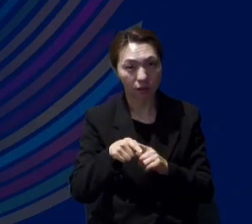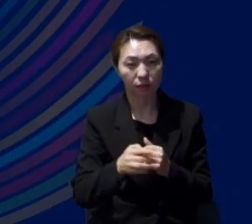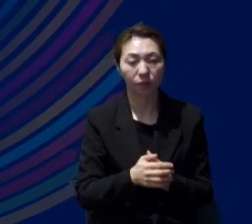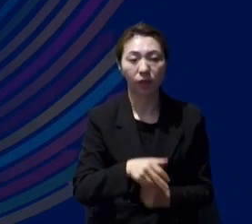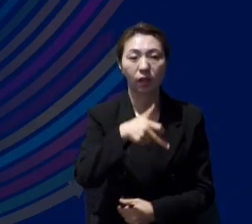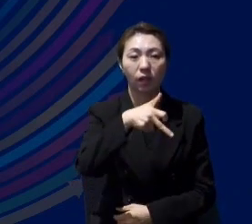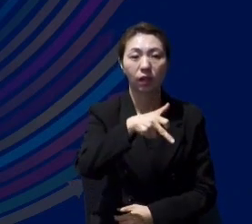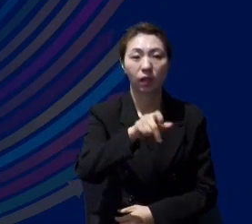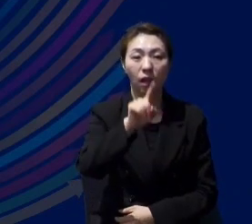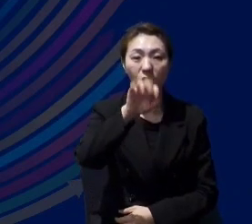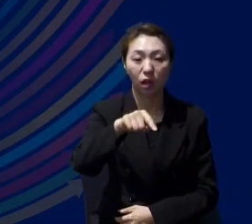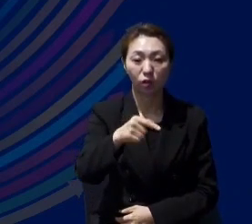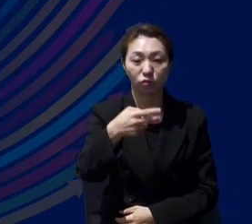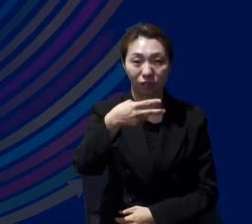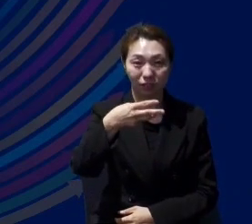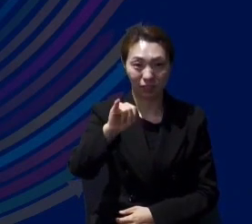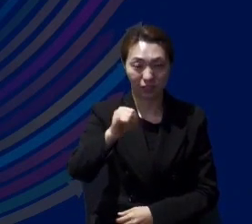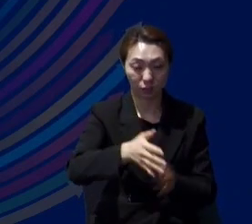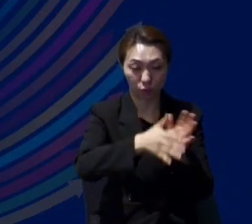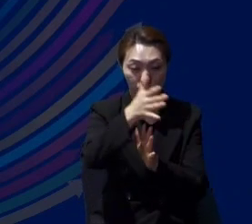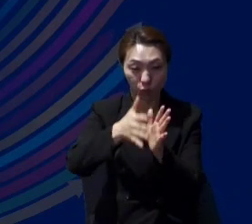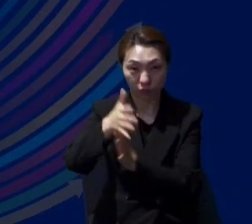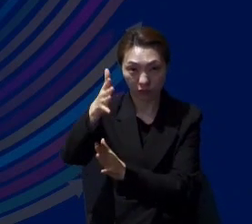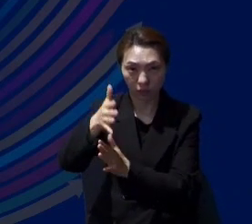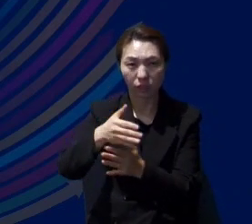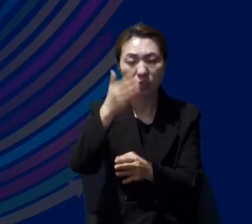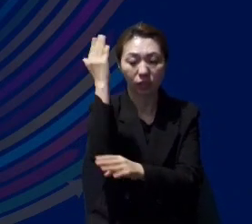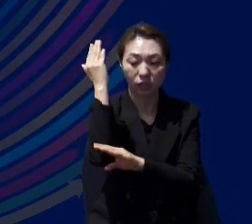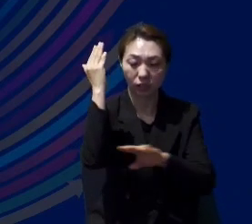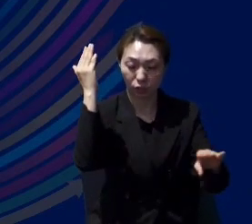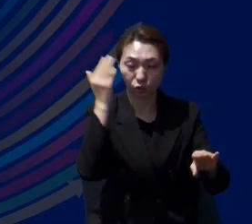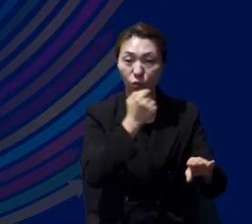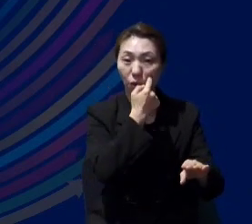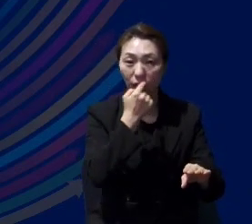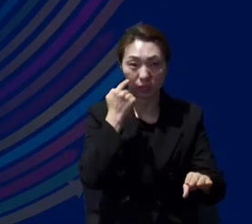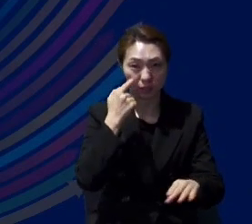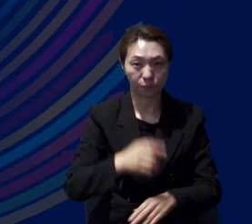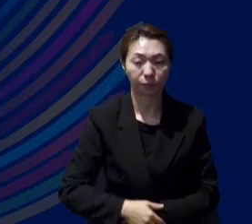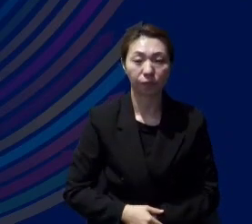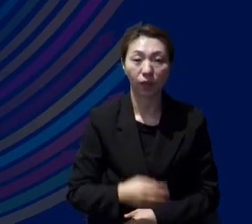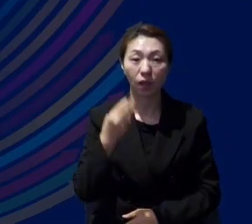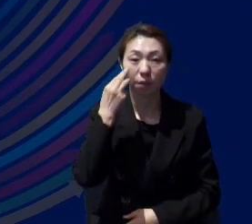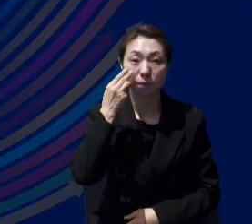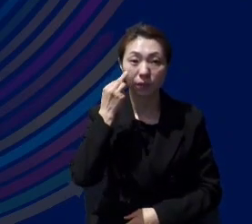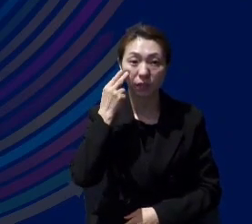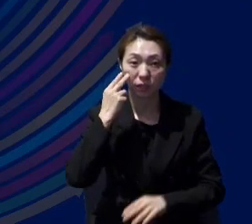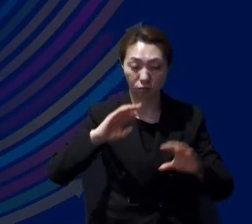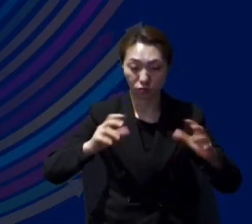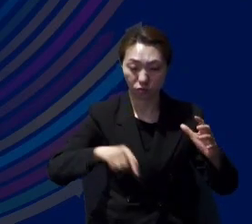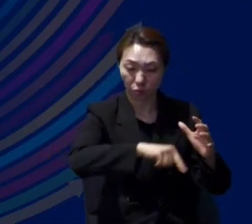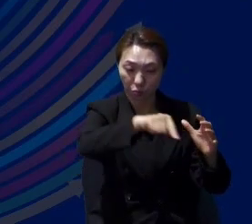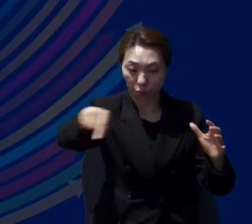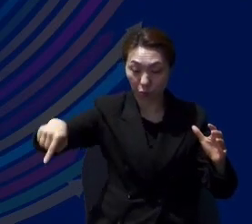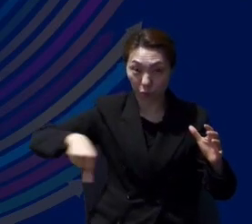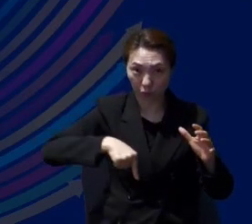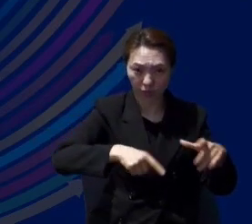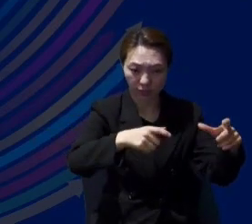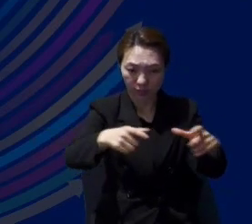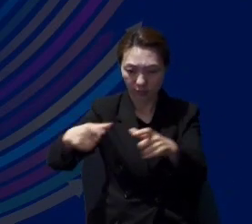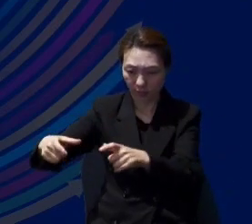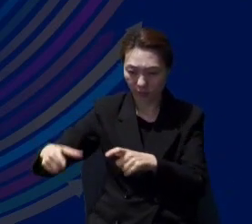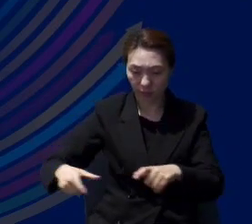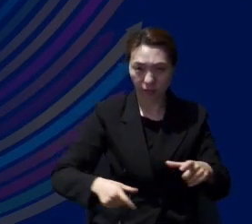shows. There are approximately 3,100 counties in the United States. We are stratifying this analysis by race and